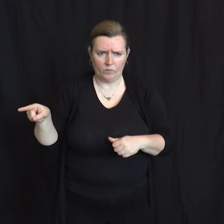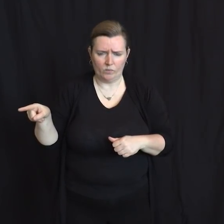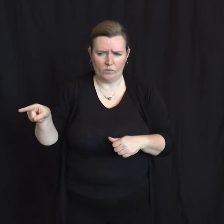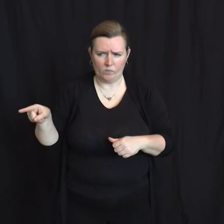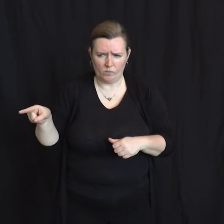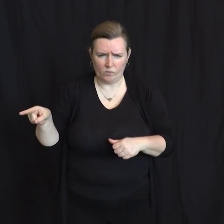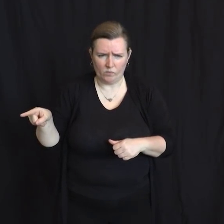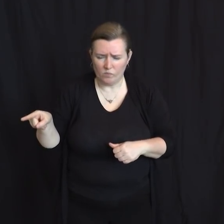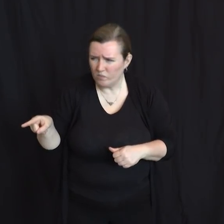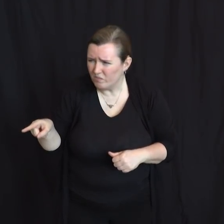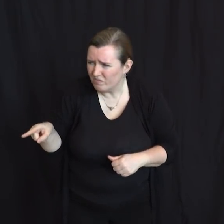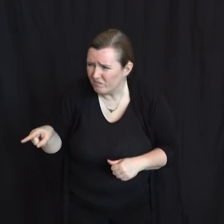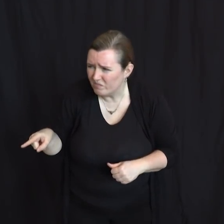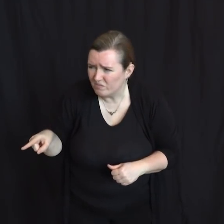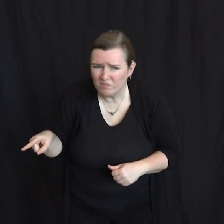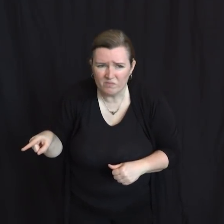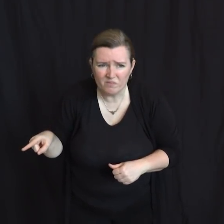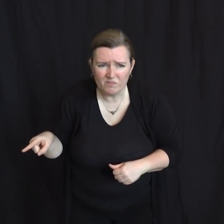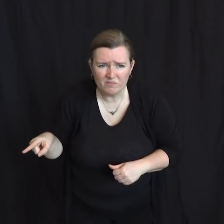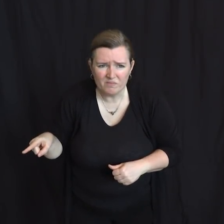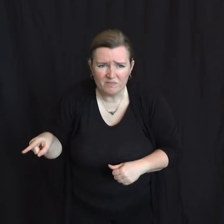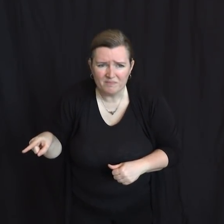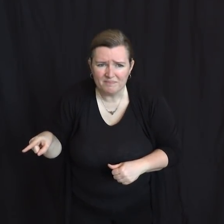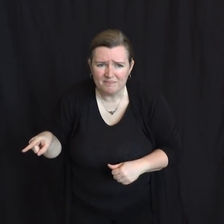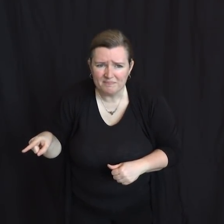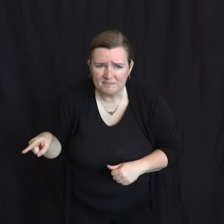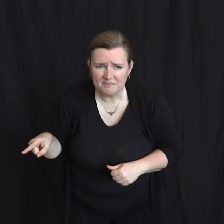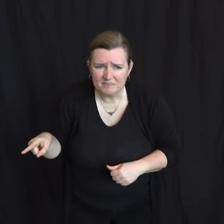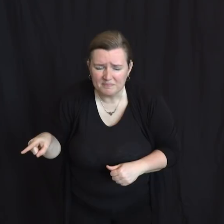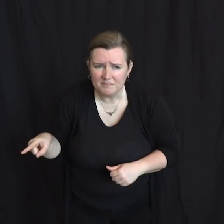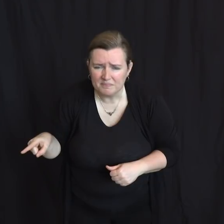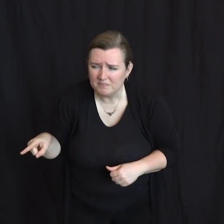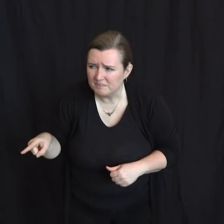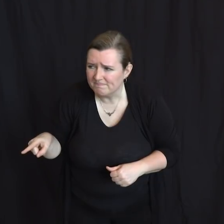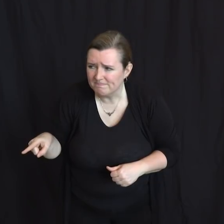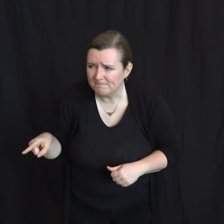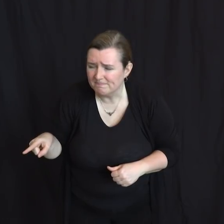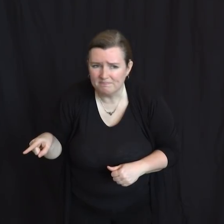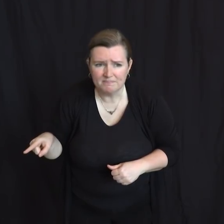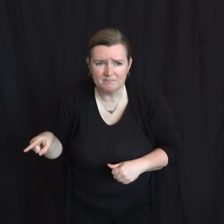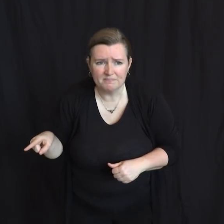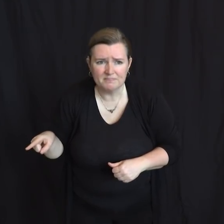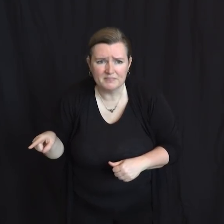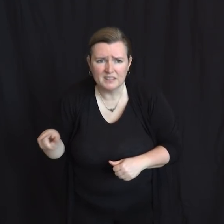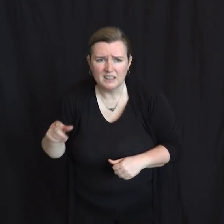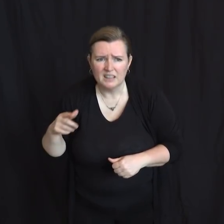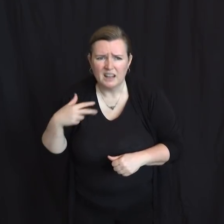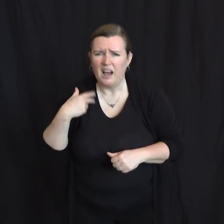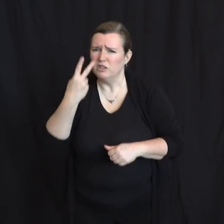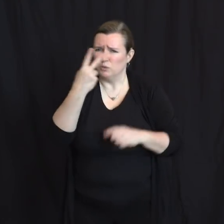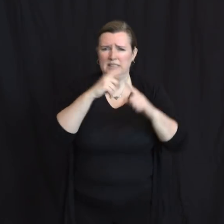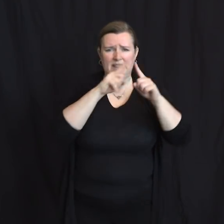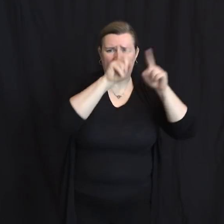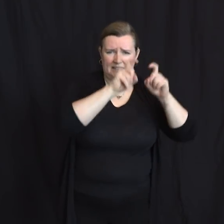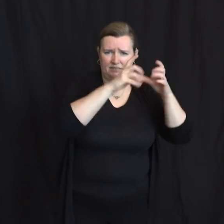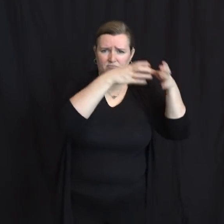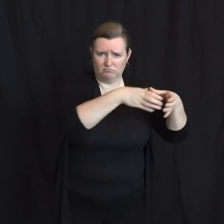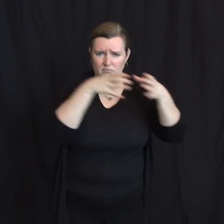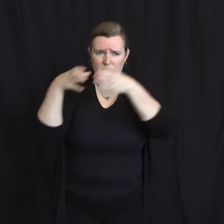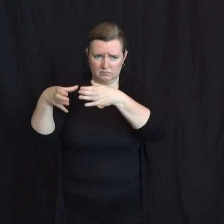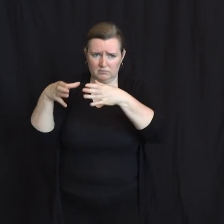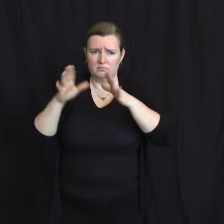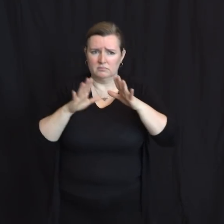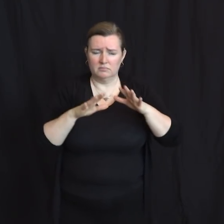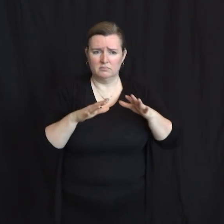of Rutgers, New Brunswick, and the School of Arts and Sciences. Those are very different tests, so and used very differently. So